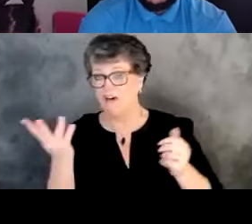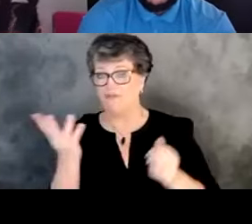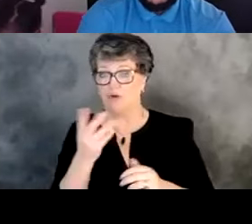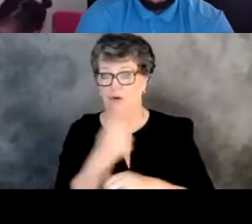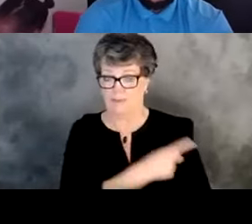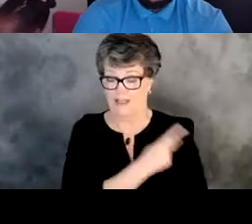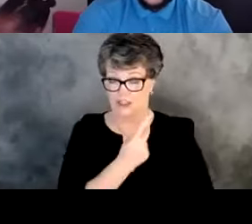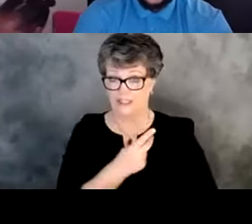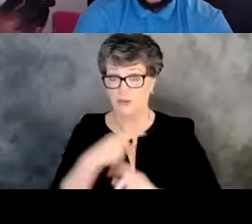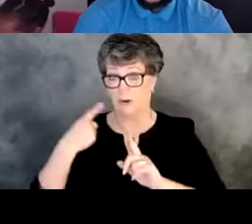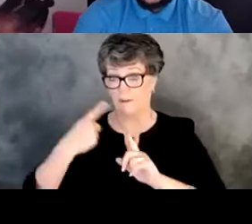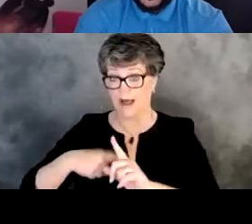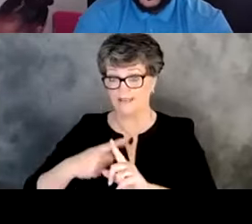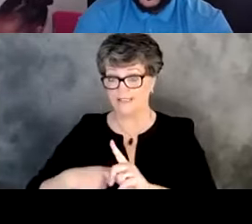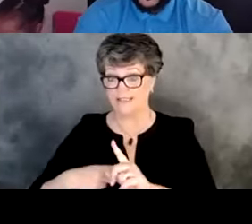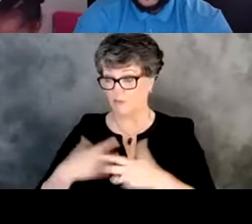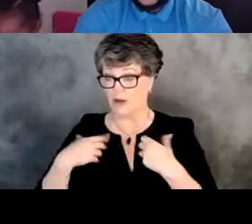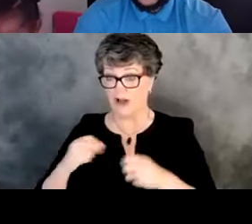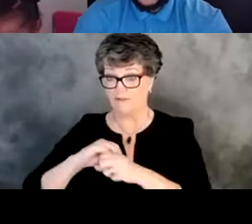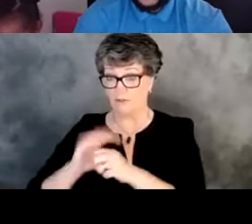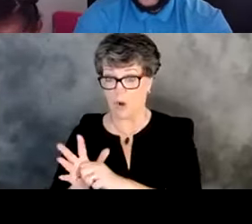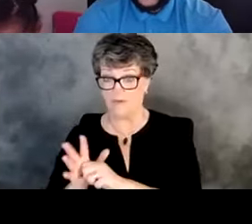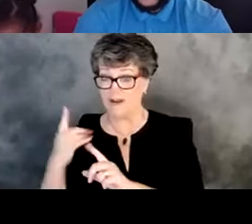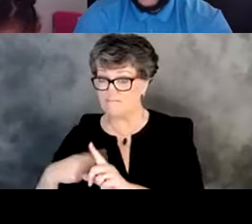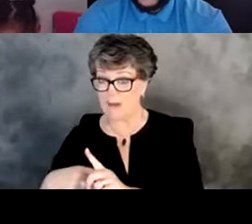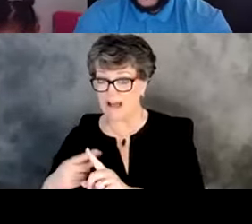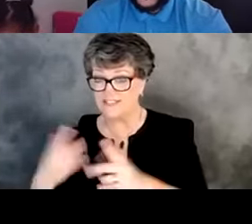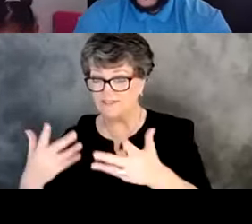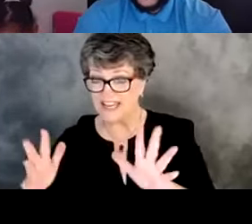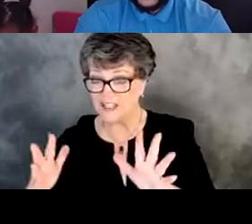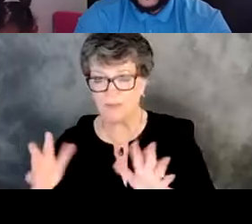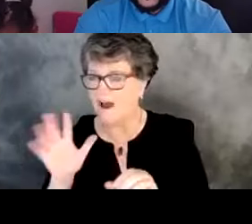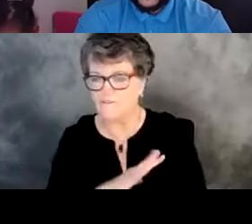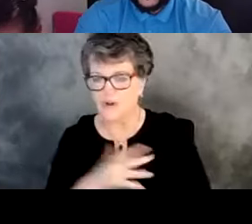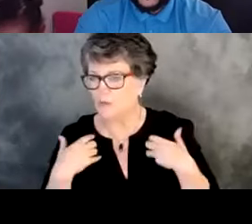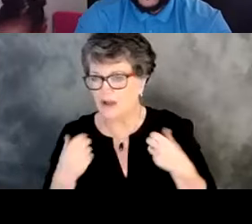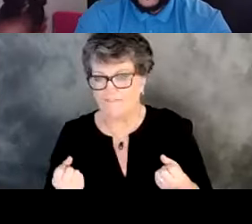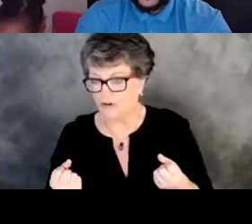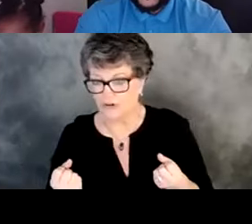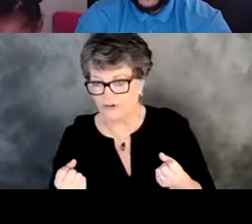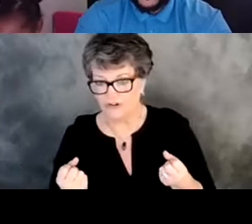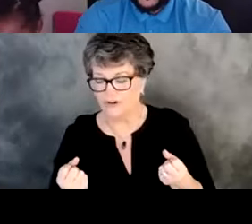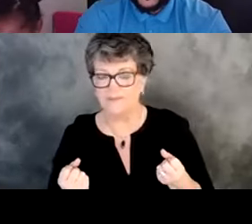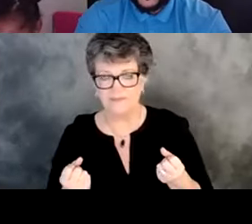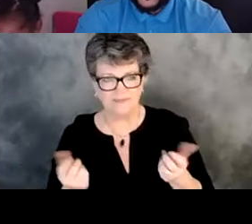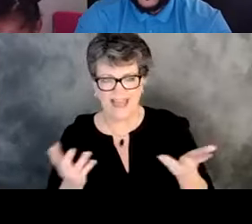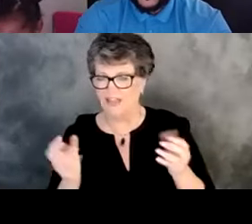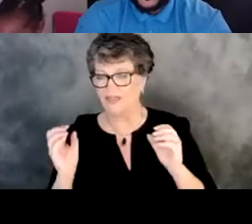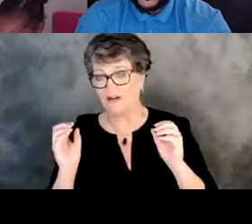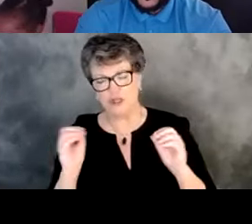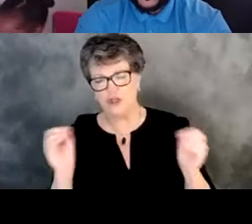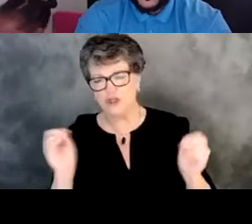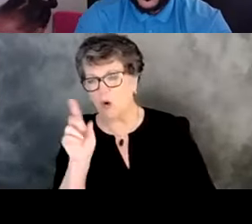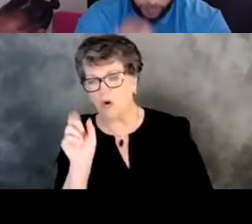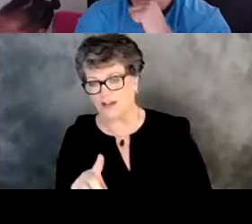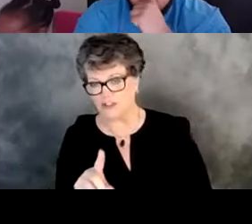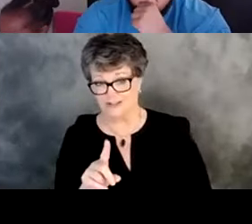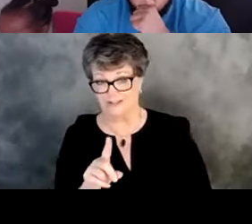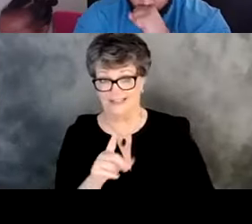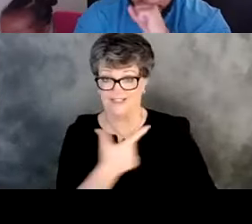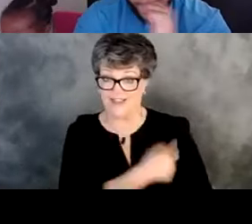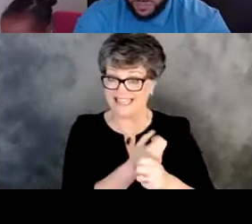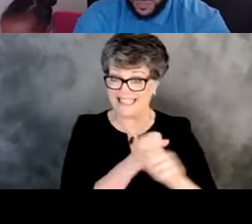are months out from having COVID, like we just mentioned, who have not fully recovered. So there's just no question about the safety of the vaccine